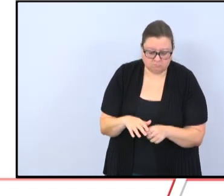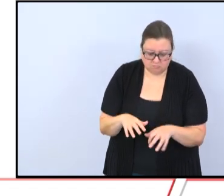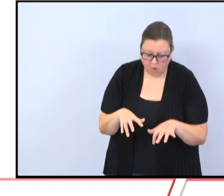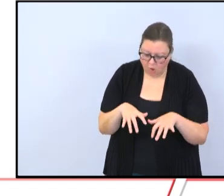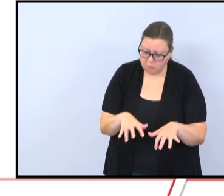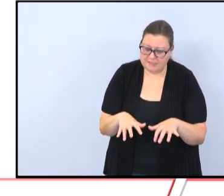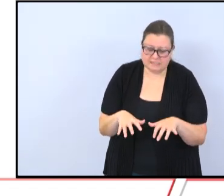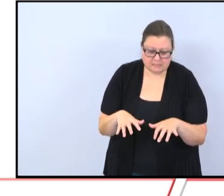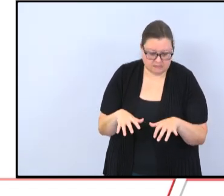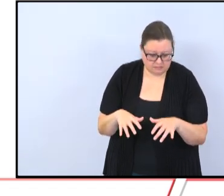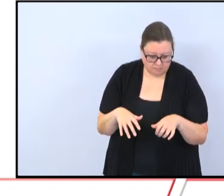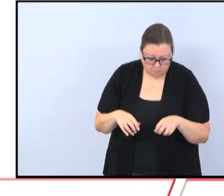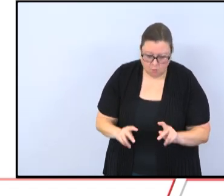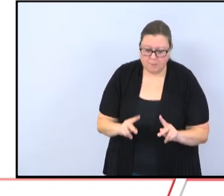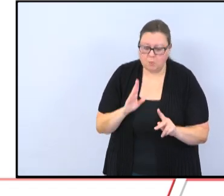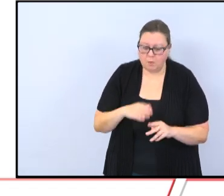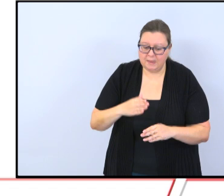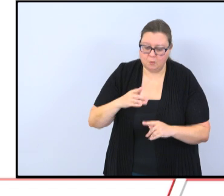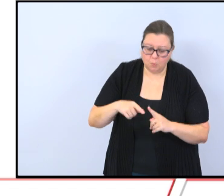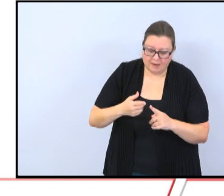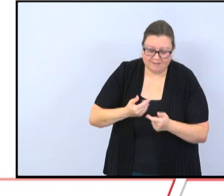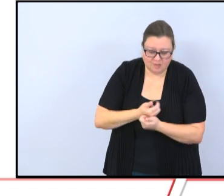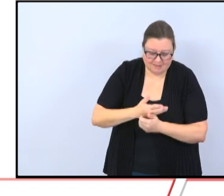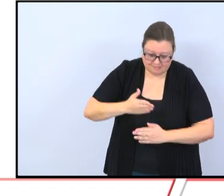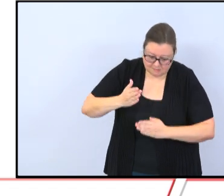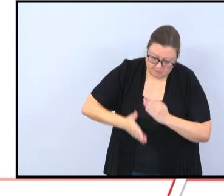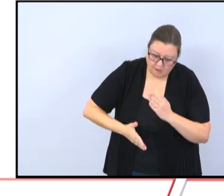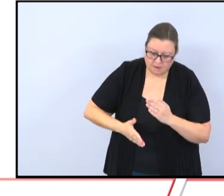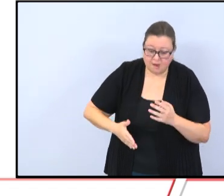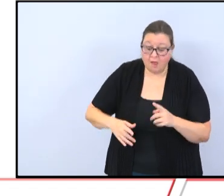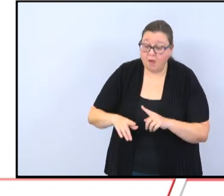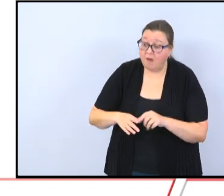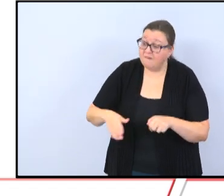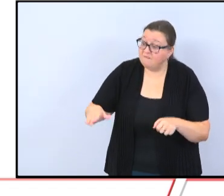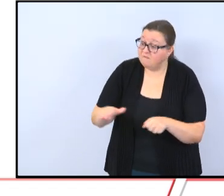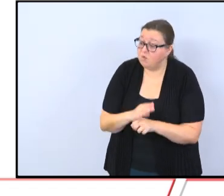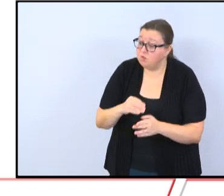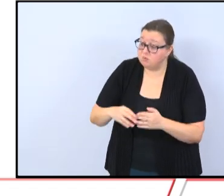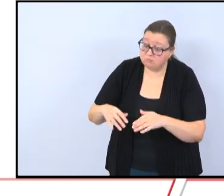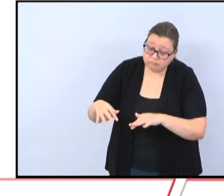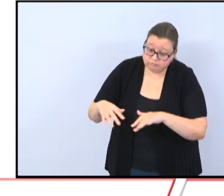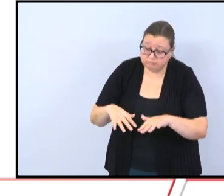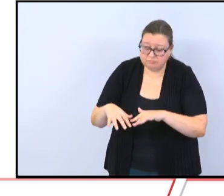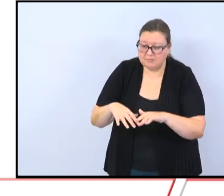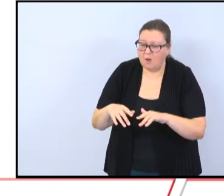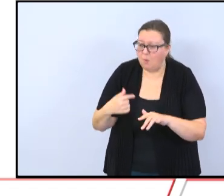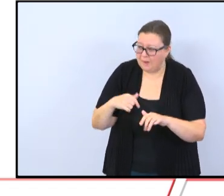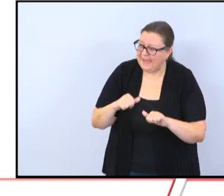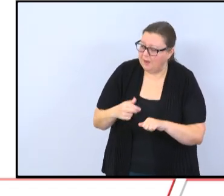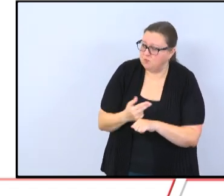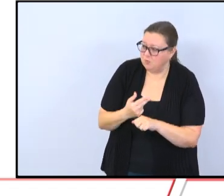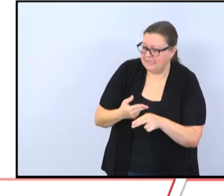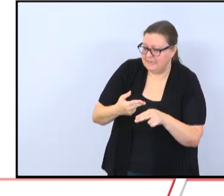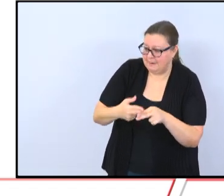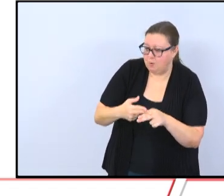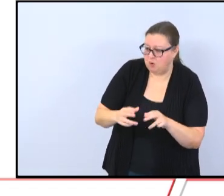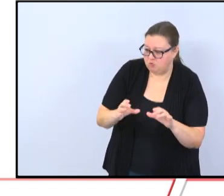is 100% done, but we will still be able to fully occupy with a temporary certificate of